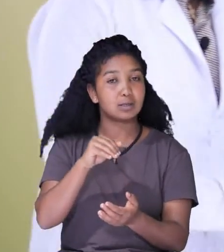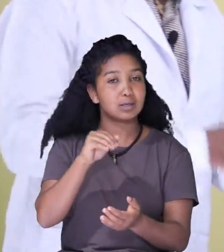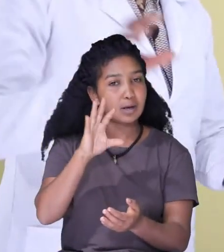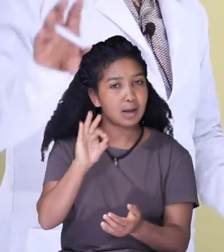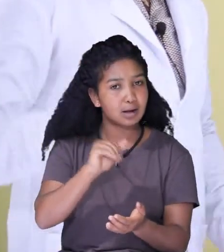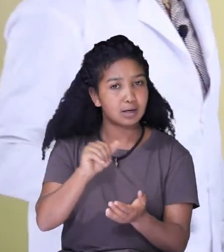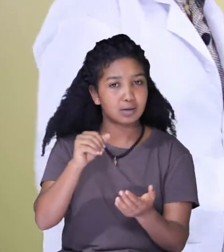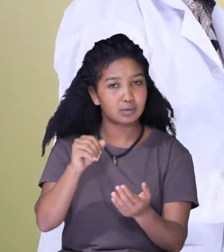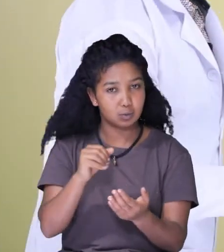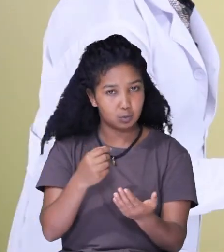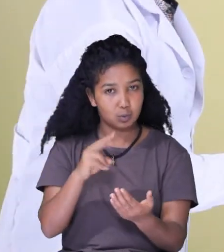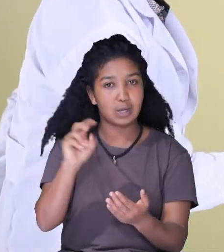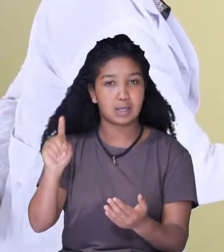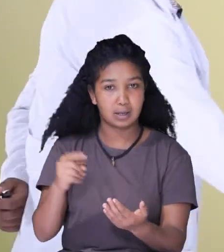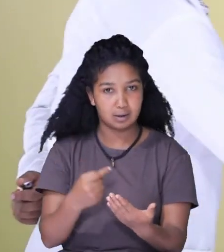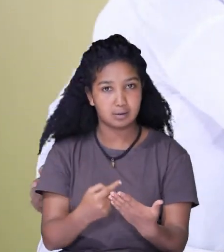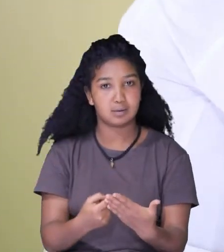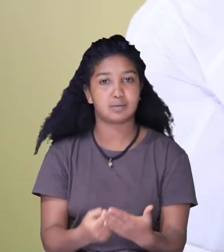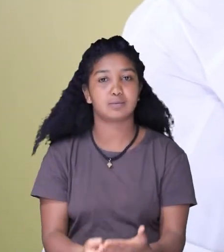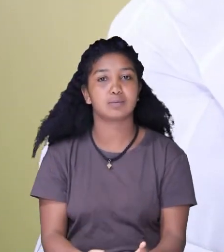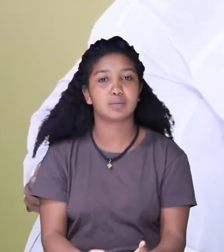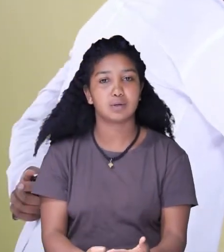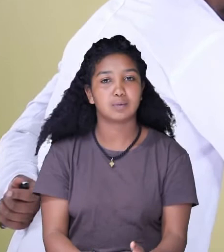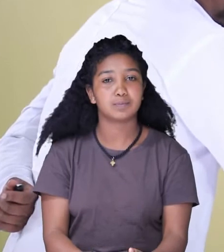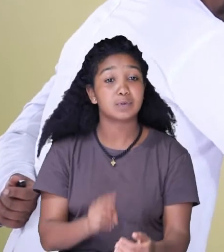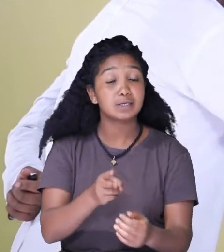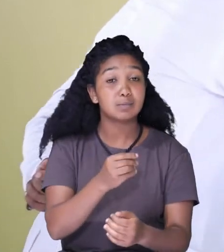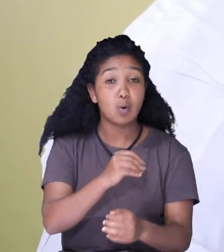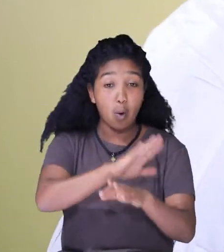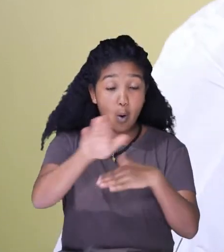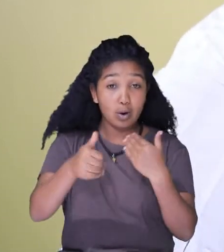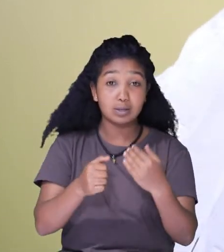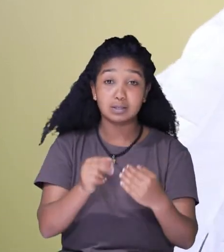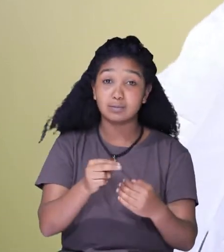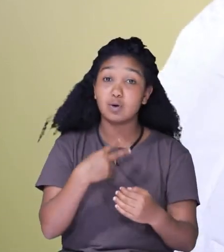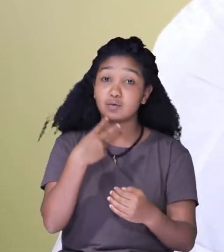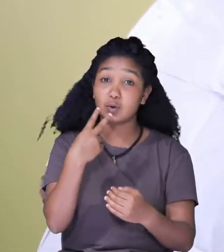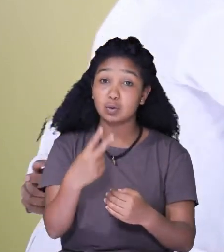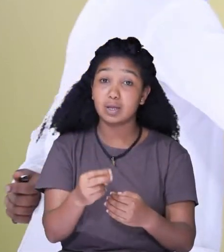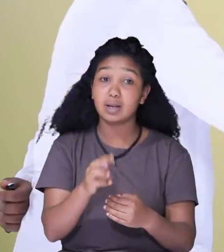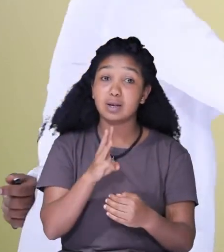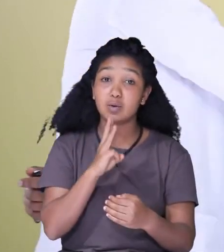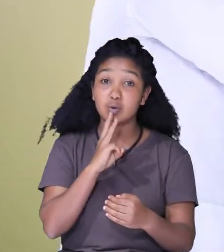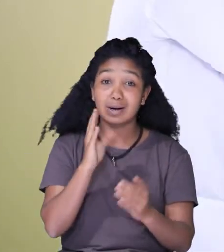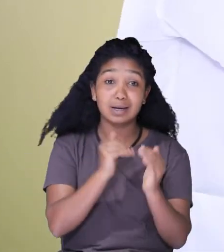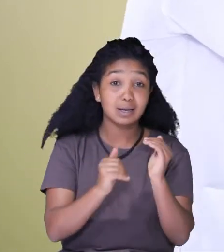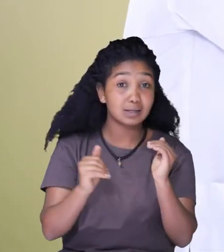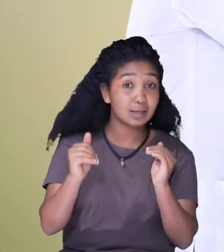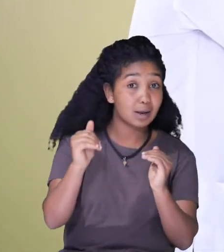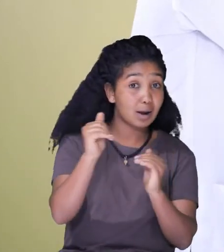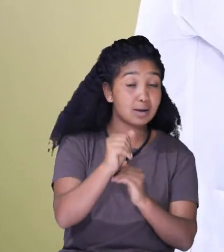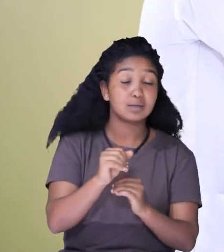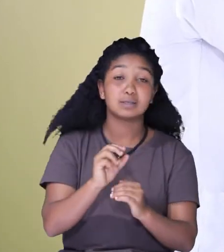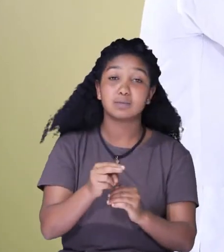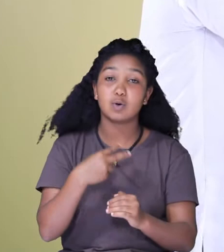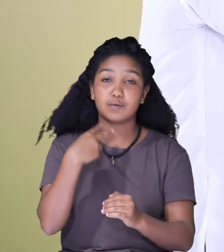5,948. Look here, students. Now, all the speed of sound in liquid are greater than the speed